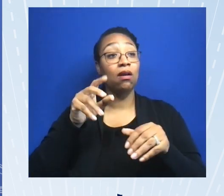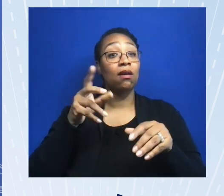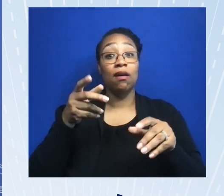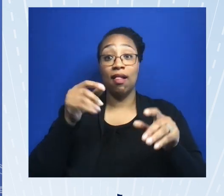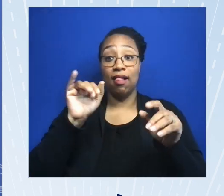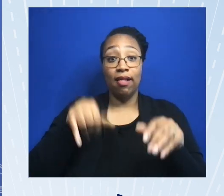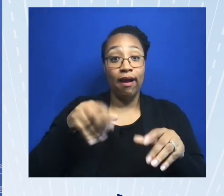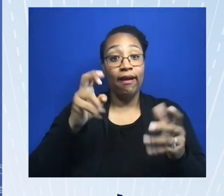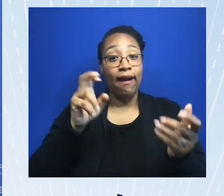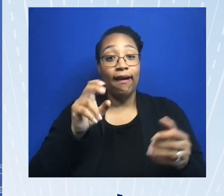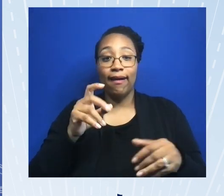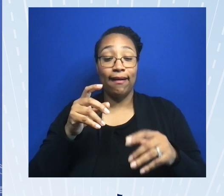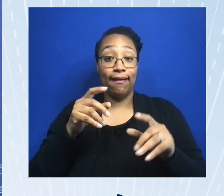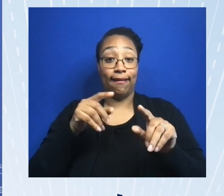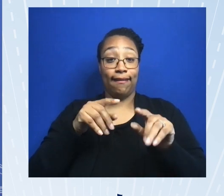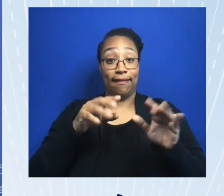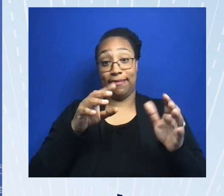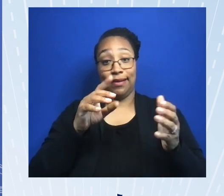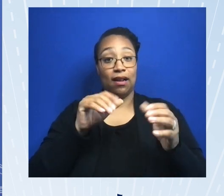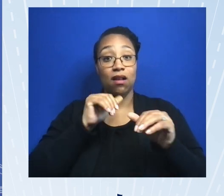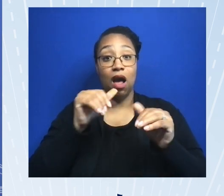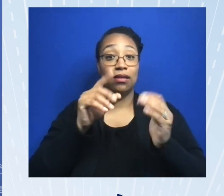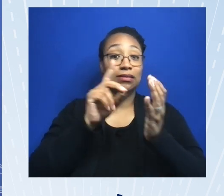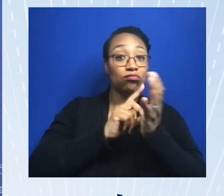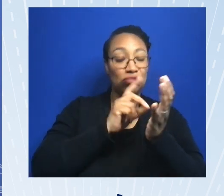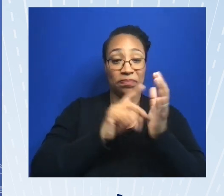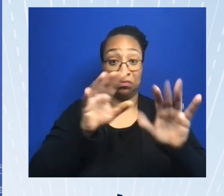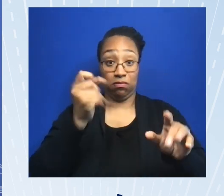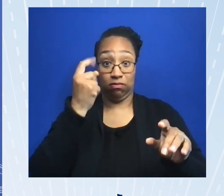to all USDA feeding programs for